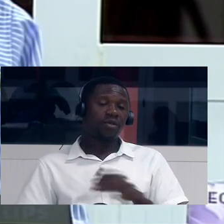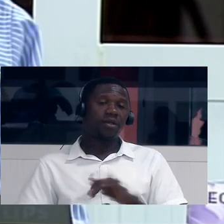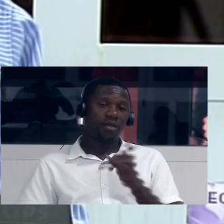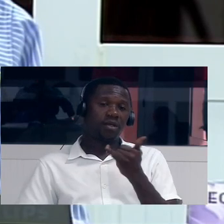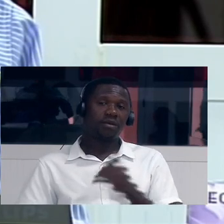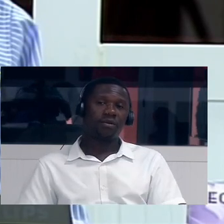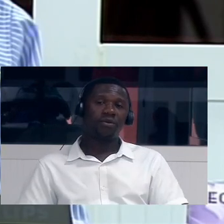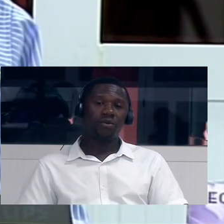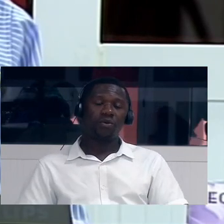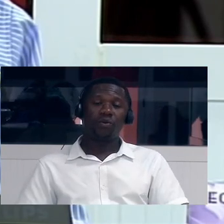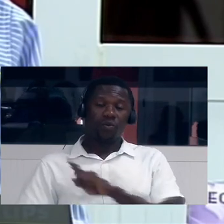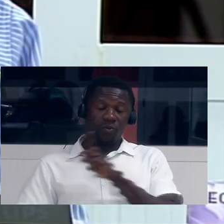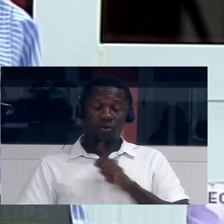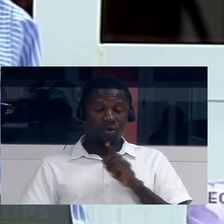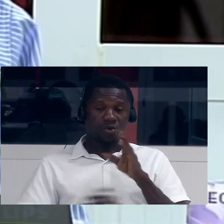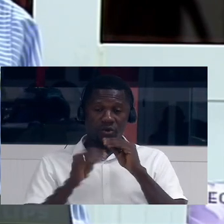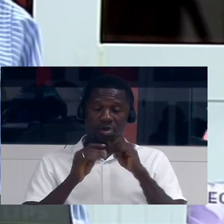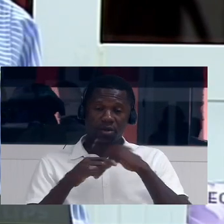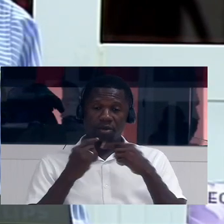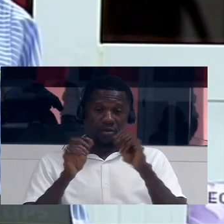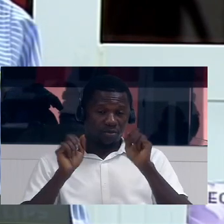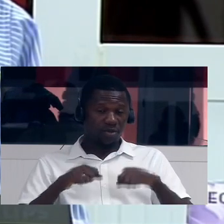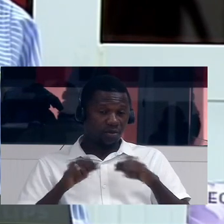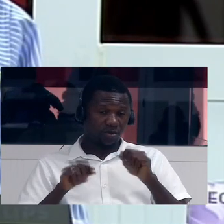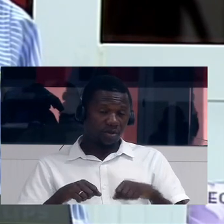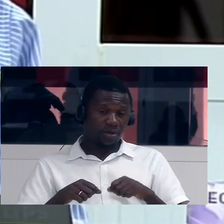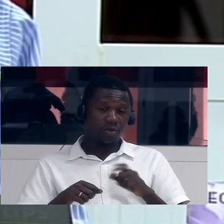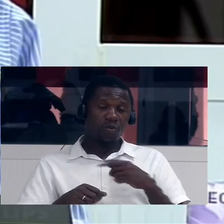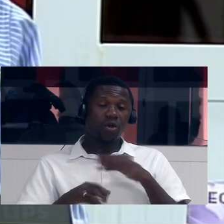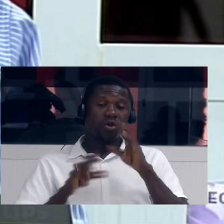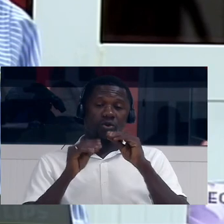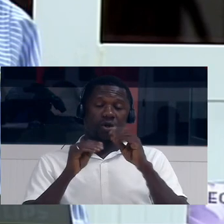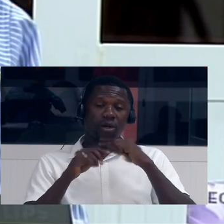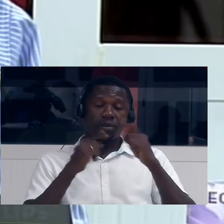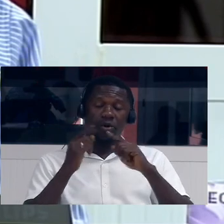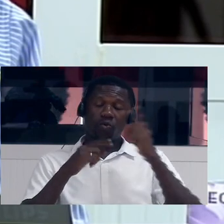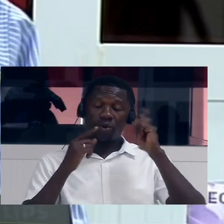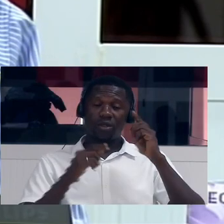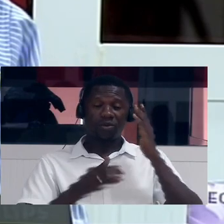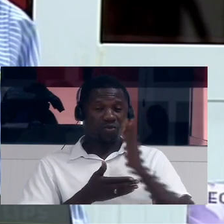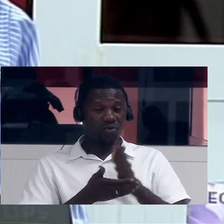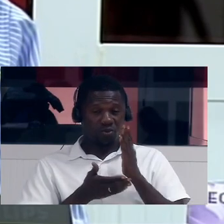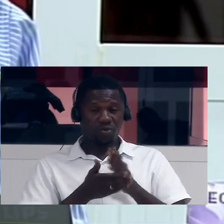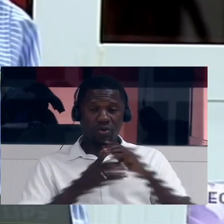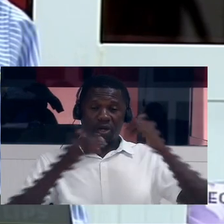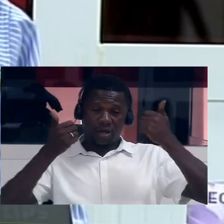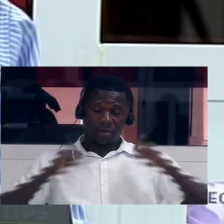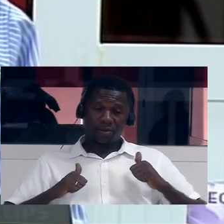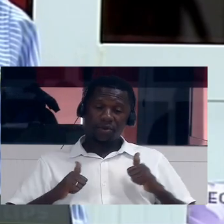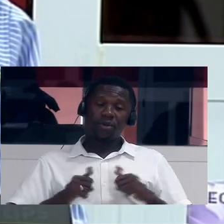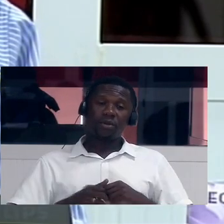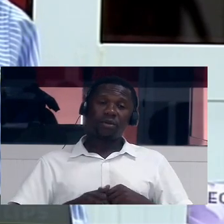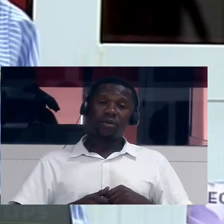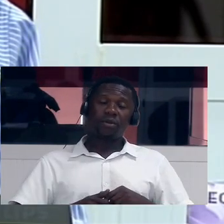Mm-hmm. We're not talking about possibilities. We're talking about what actually happened. Yes, they planned a